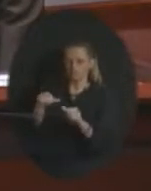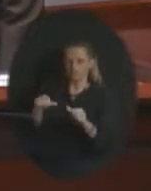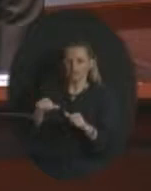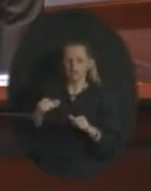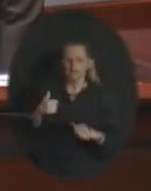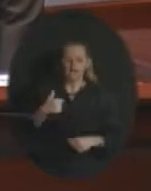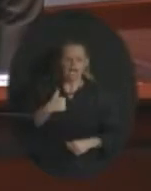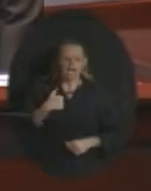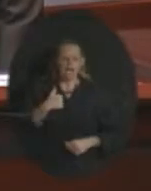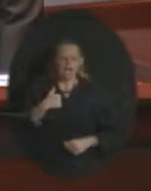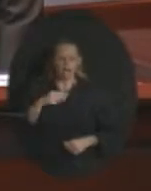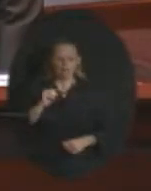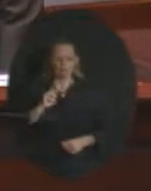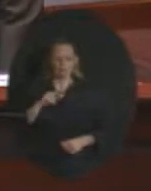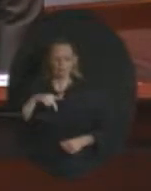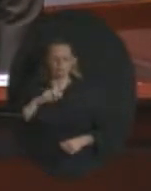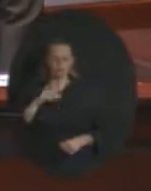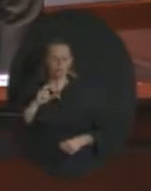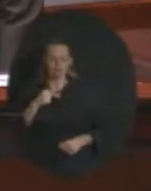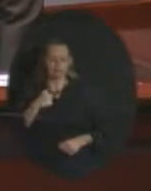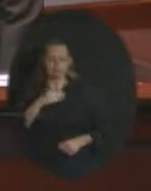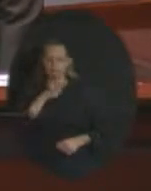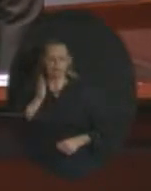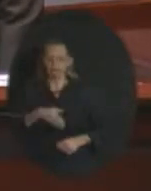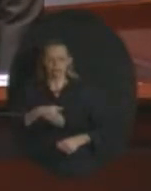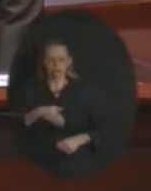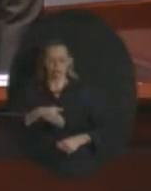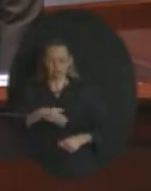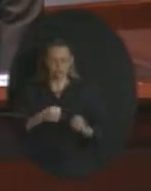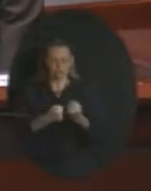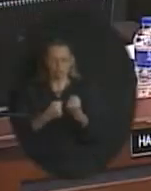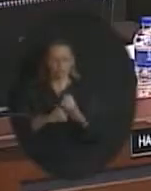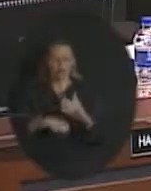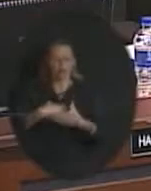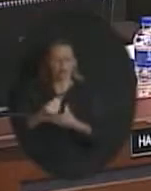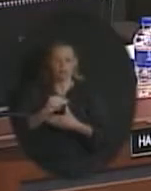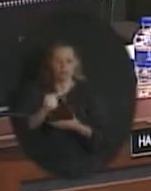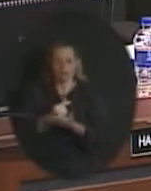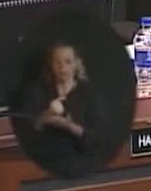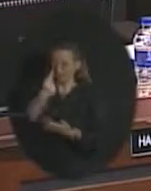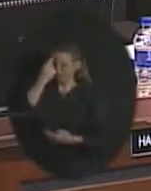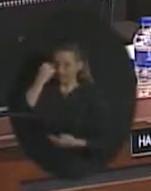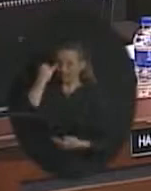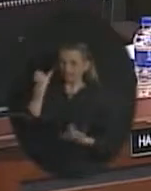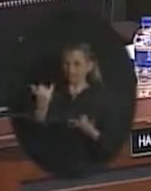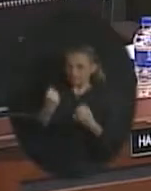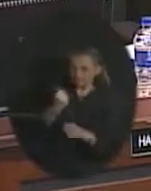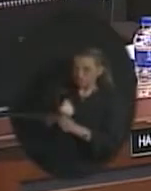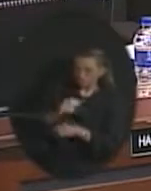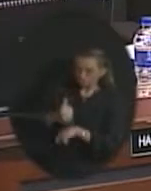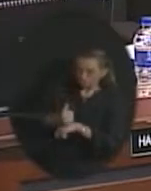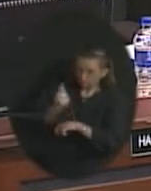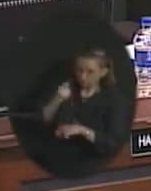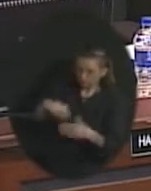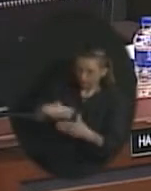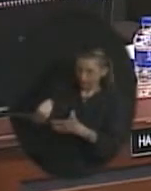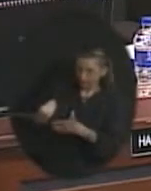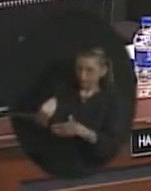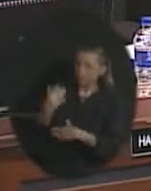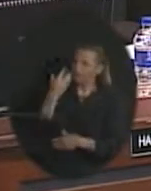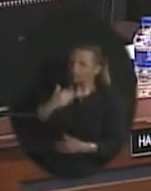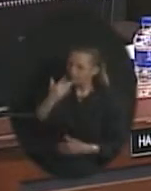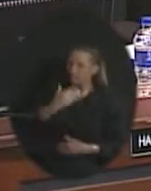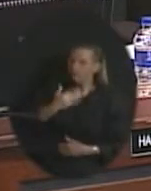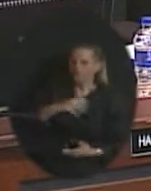outside graduation. Okay. Just think if we would have had it set up this year for an outside graduation. Fortunately, the storm went north of